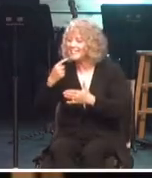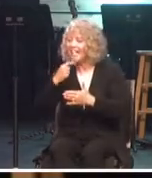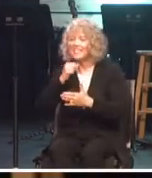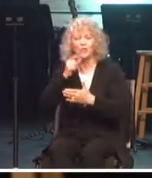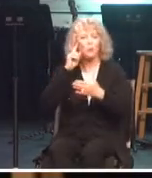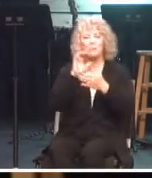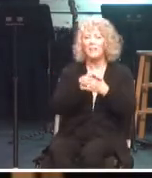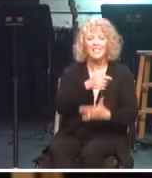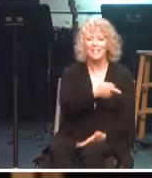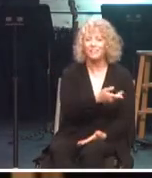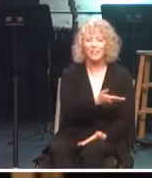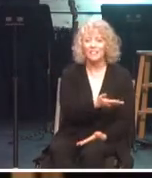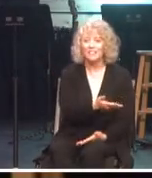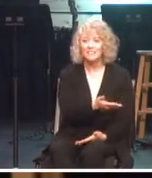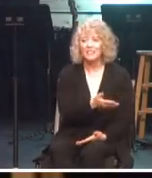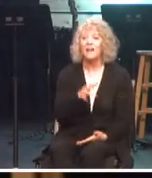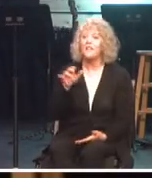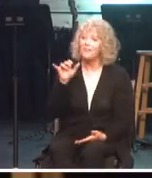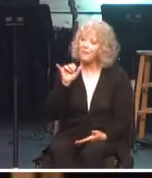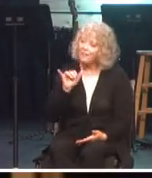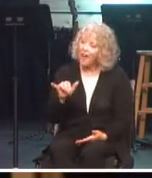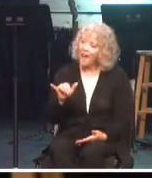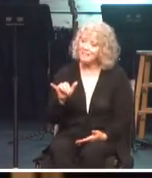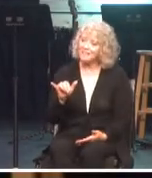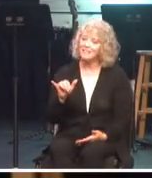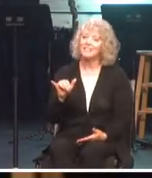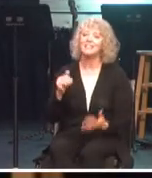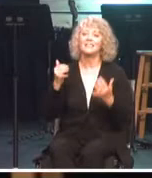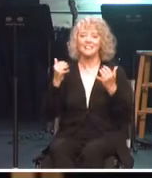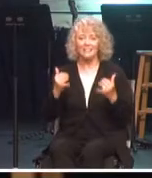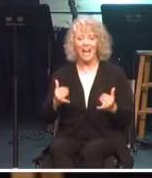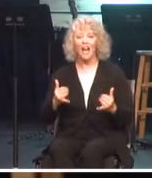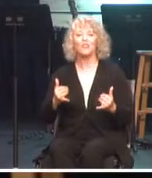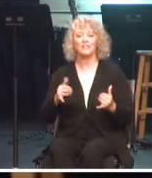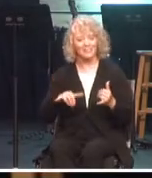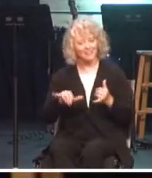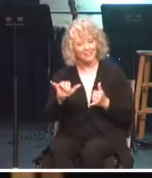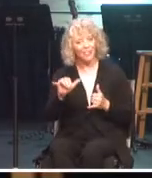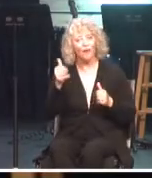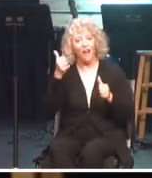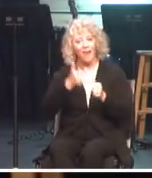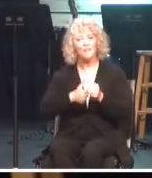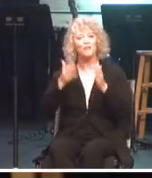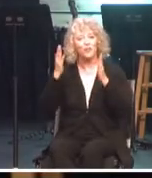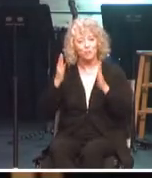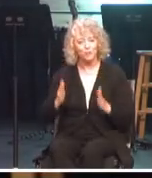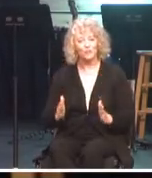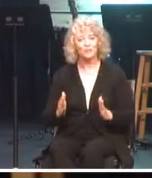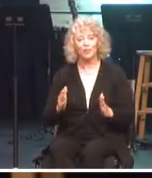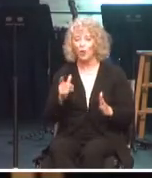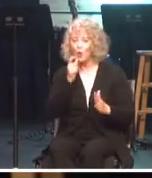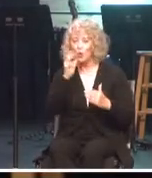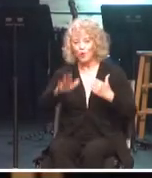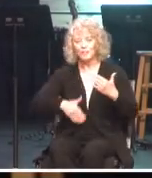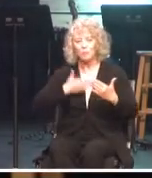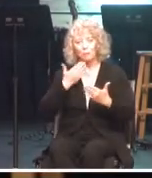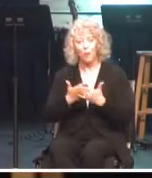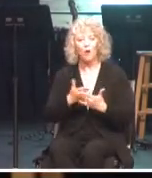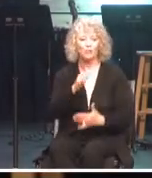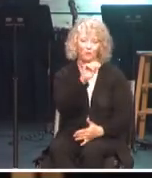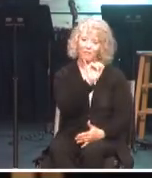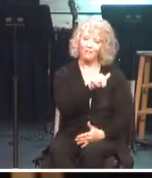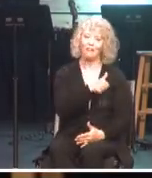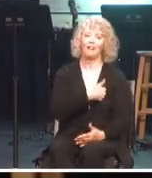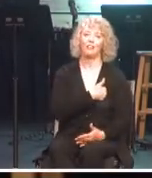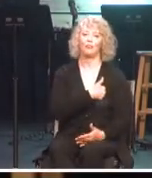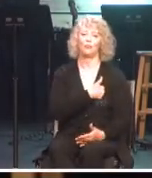Again, this is the condition of every person the moment they enter this world.